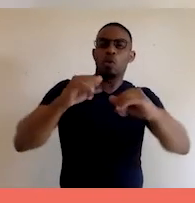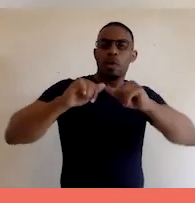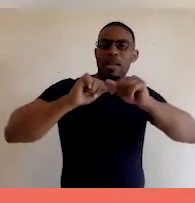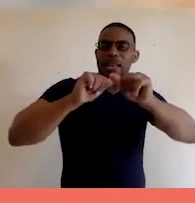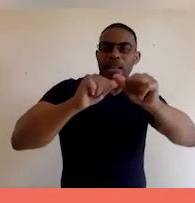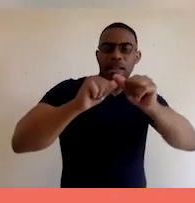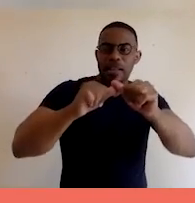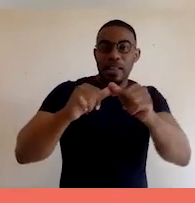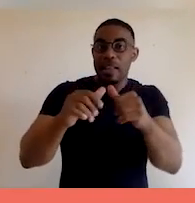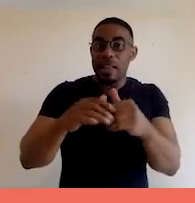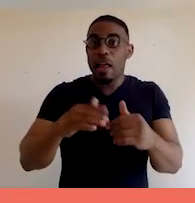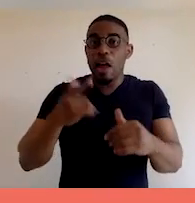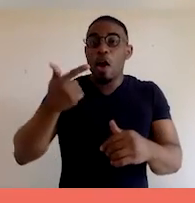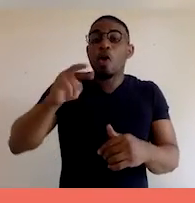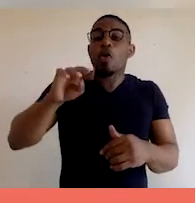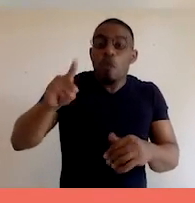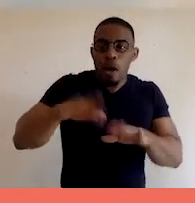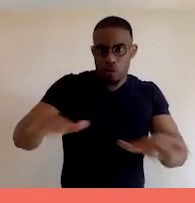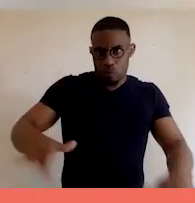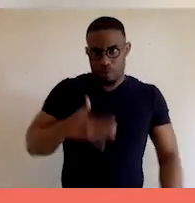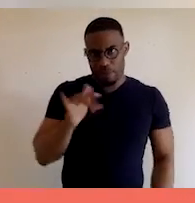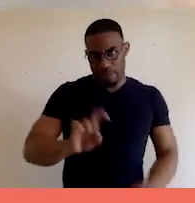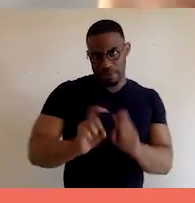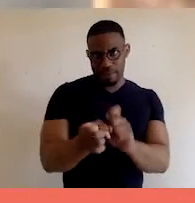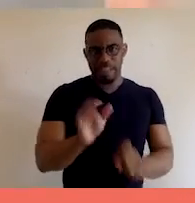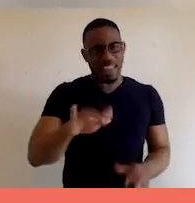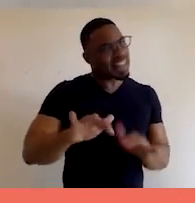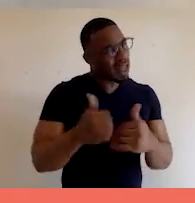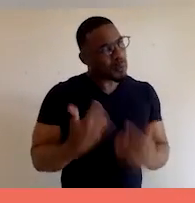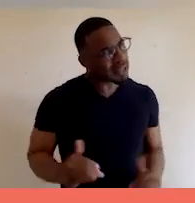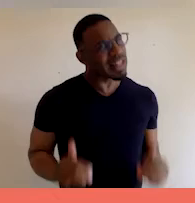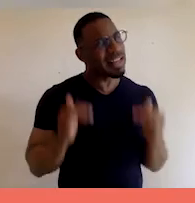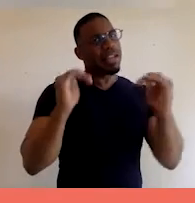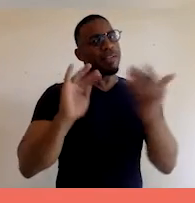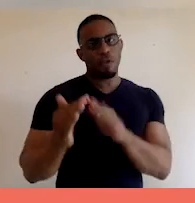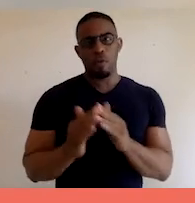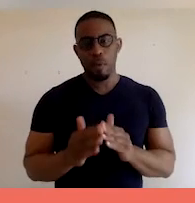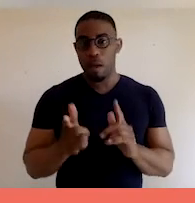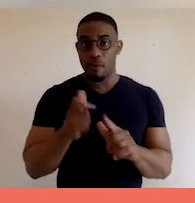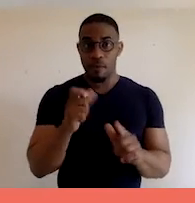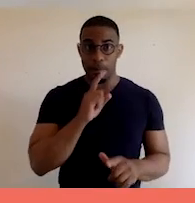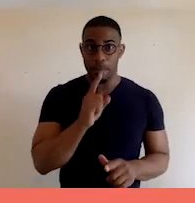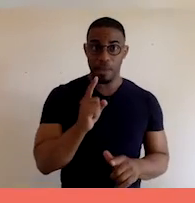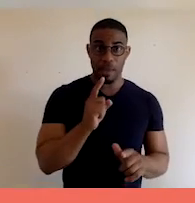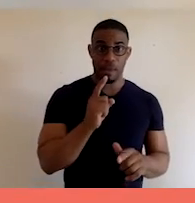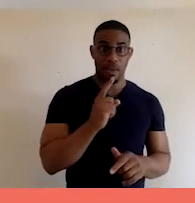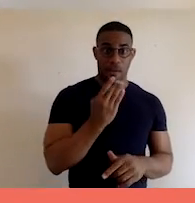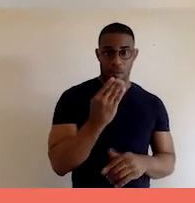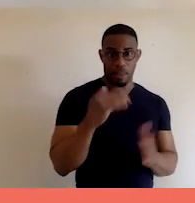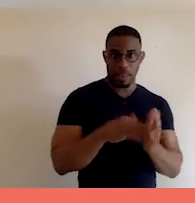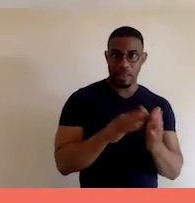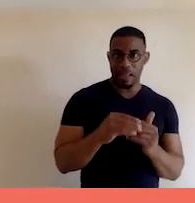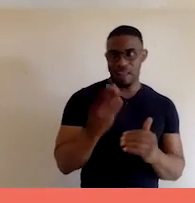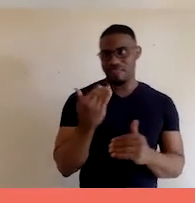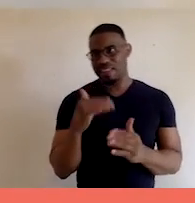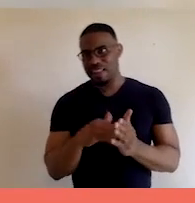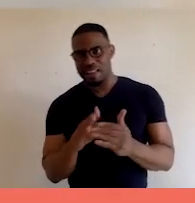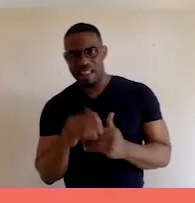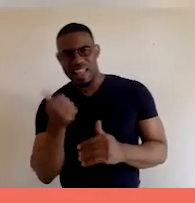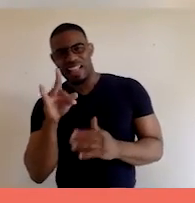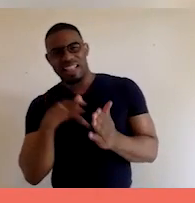lasting that grandchildren will feel that change. That is how we lift our communities from being $14,000,